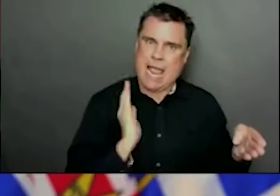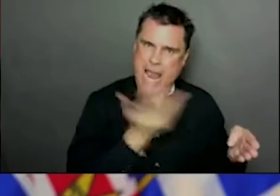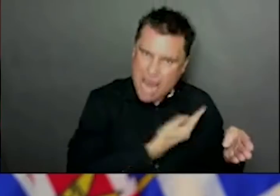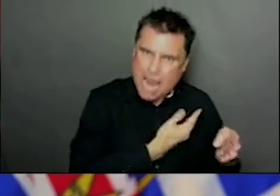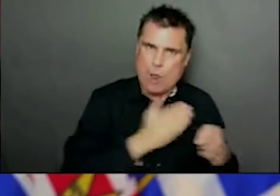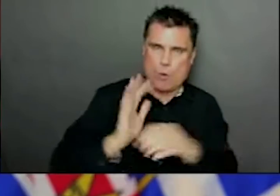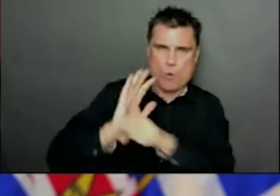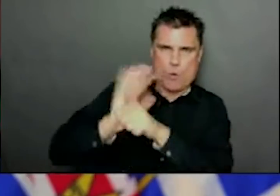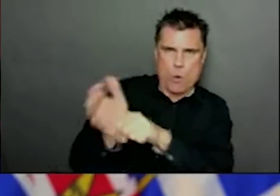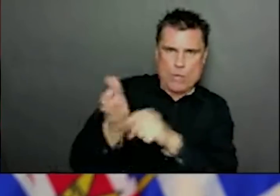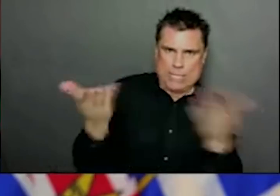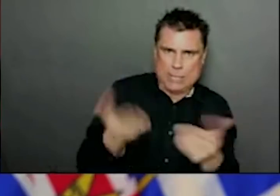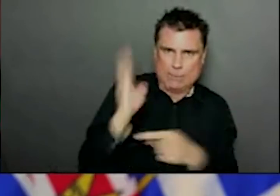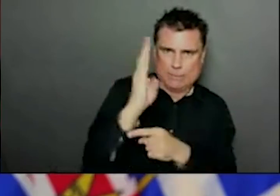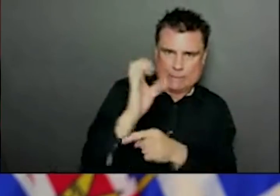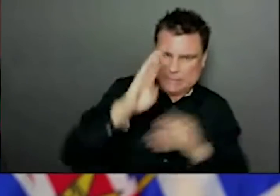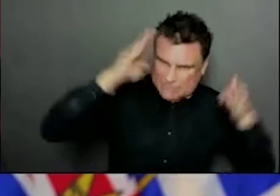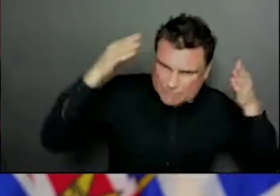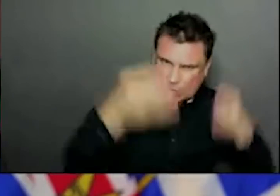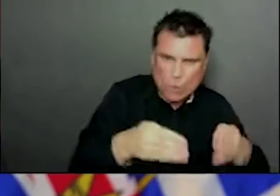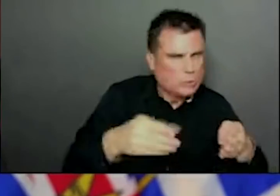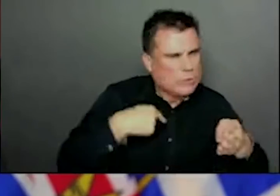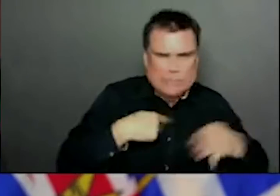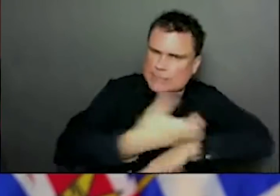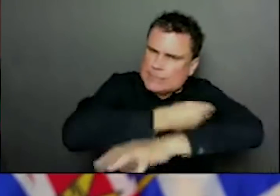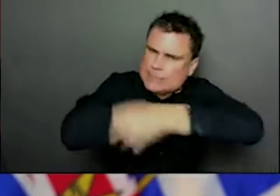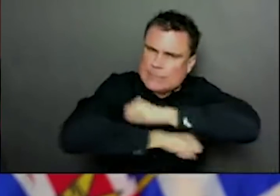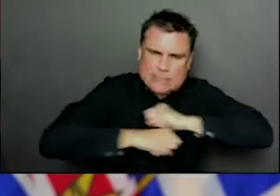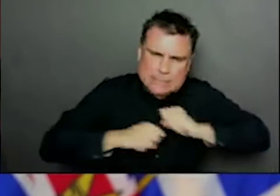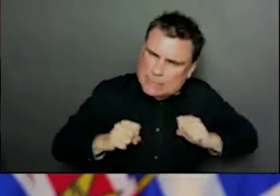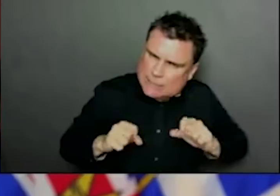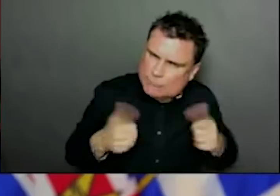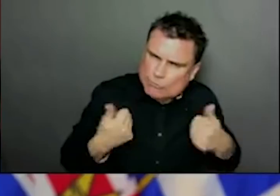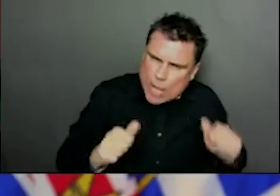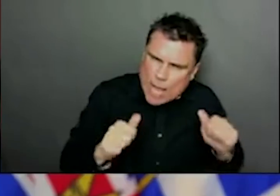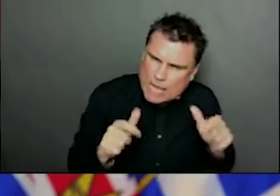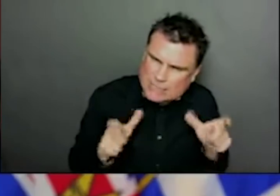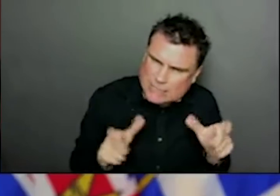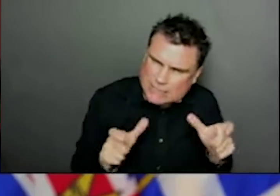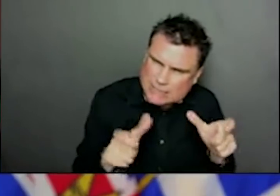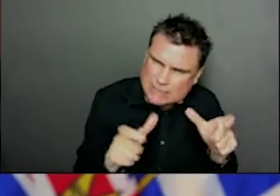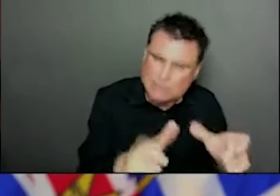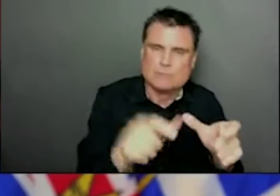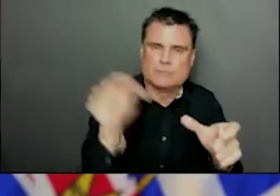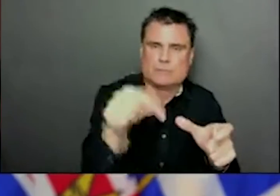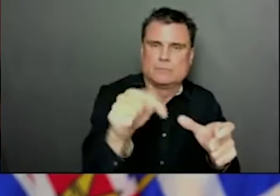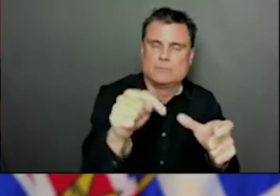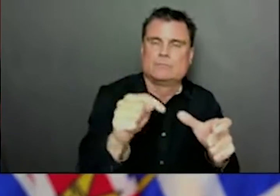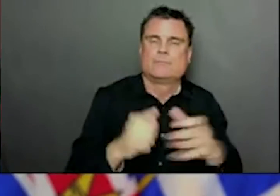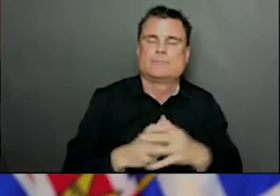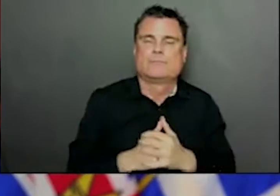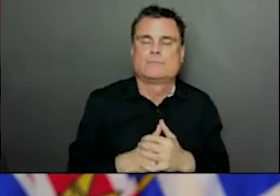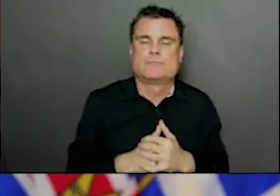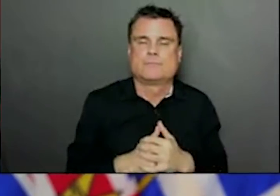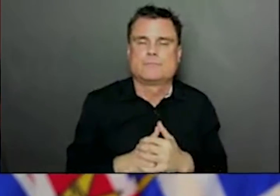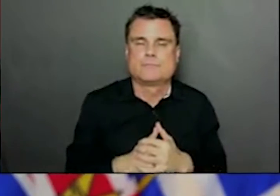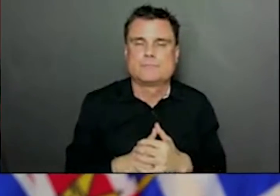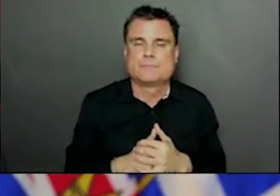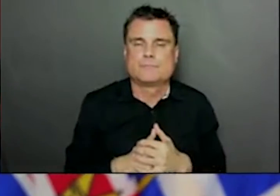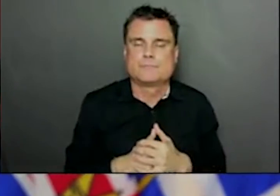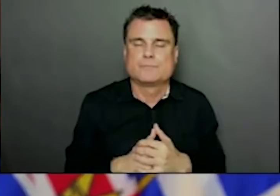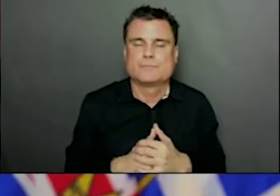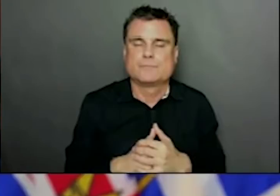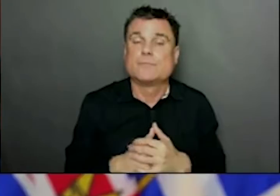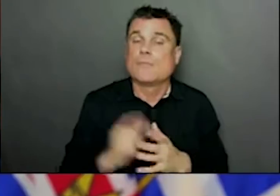province, as we always have been. In the last days, we have seen a slight increase in